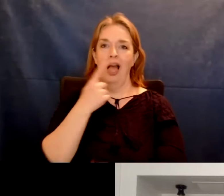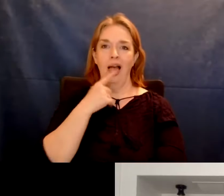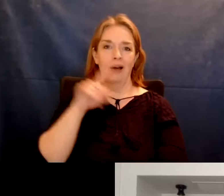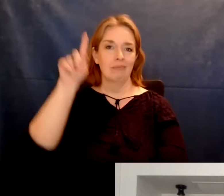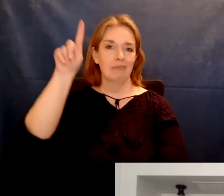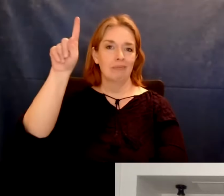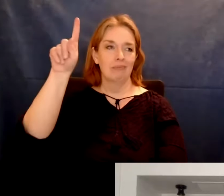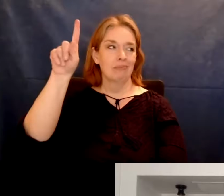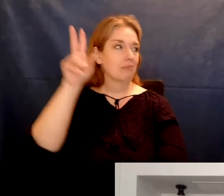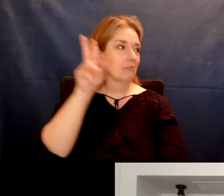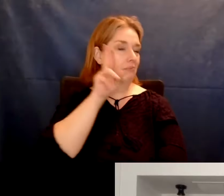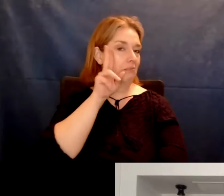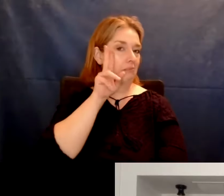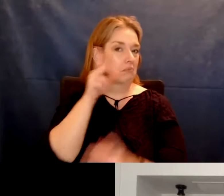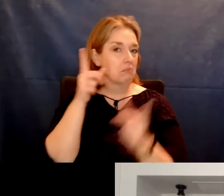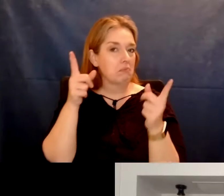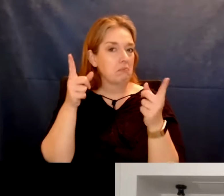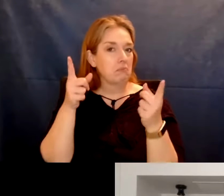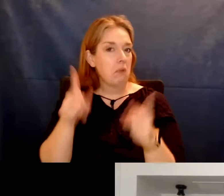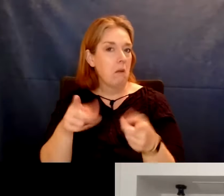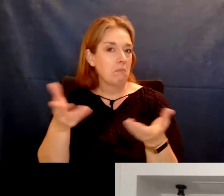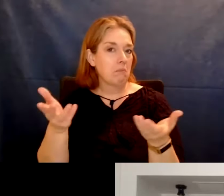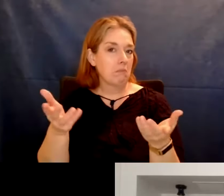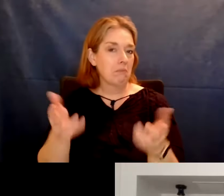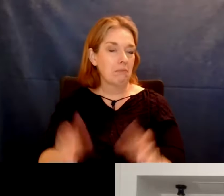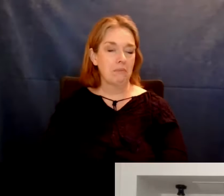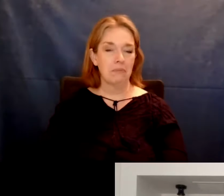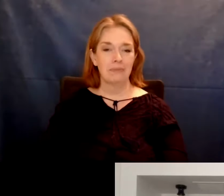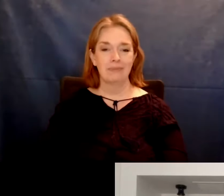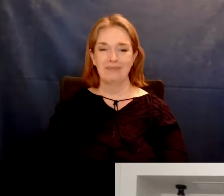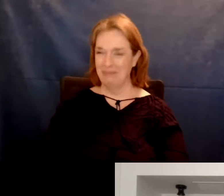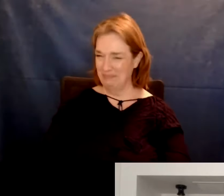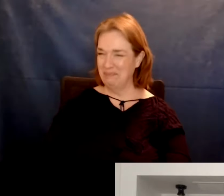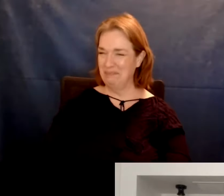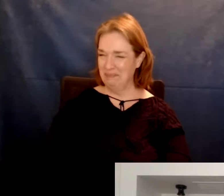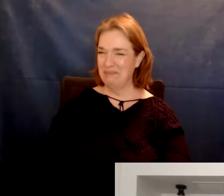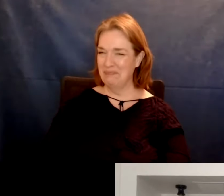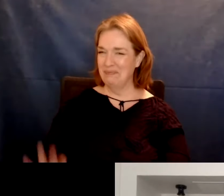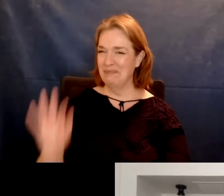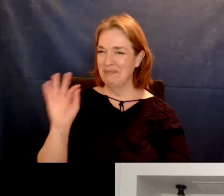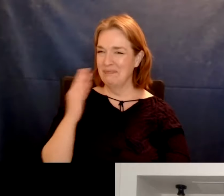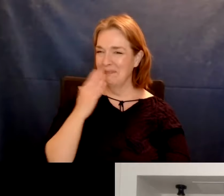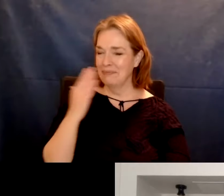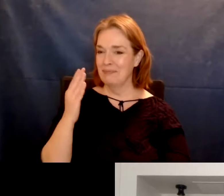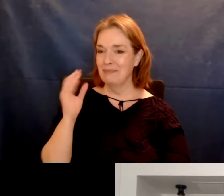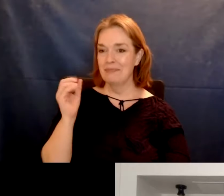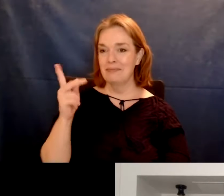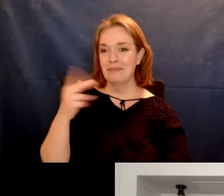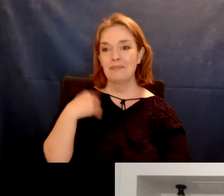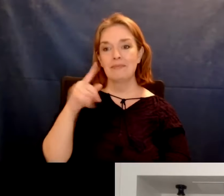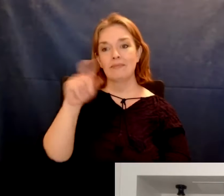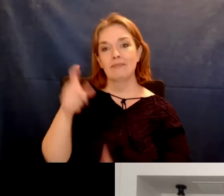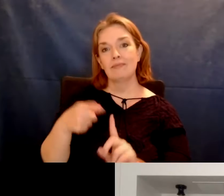find from here on out. Nice. Yeah. All right, we've got a question